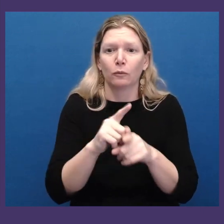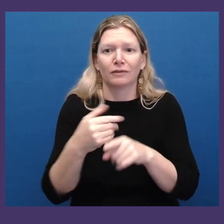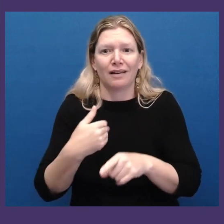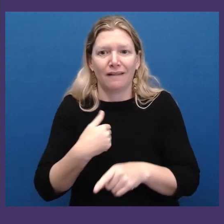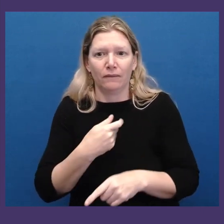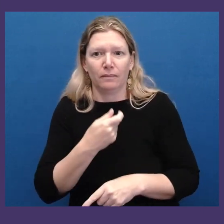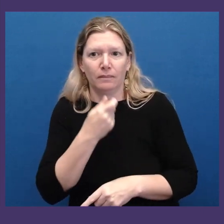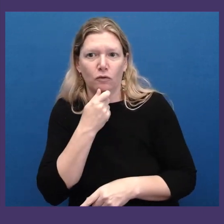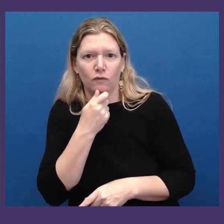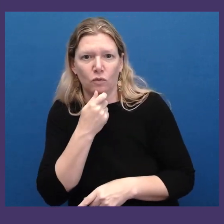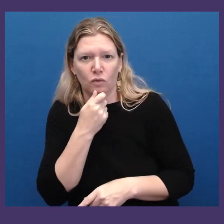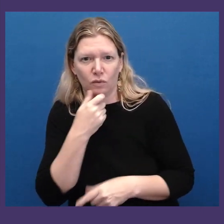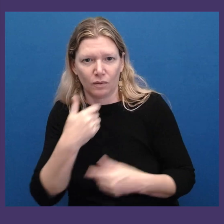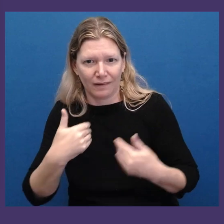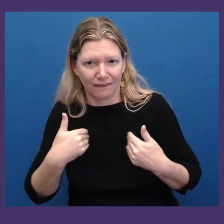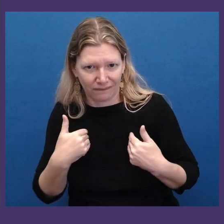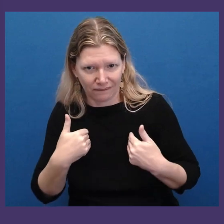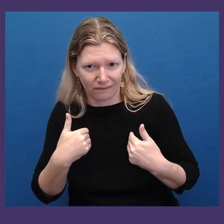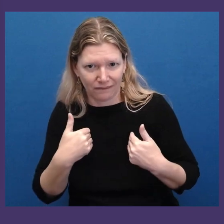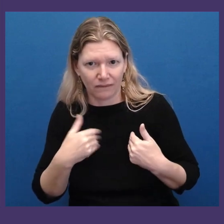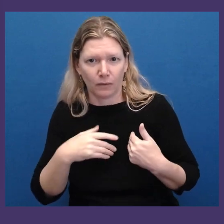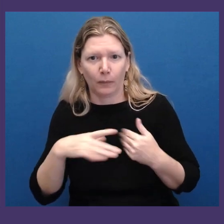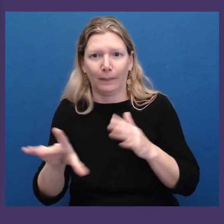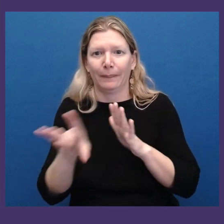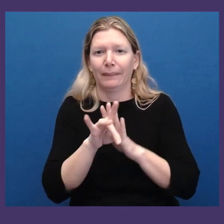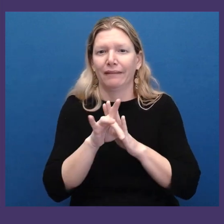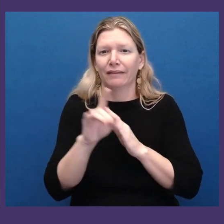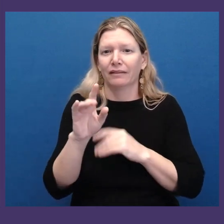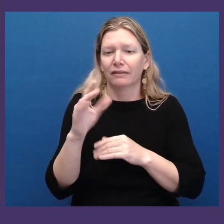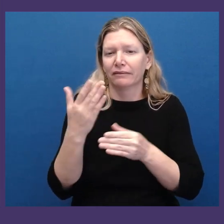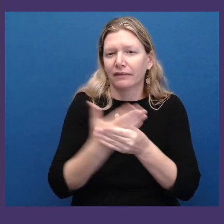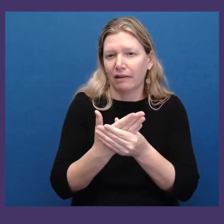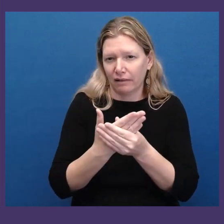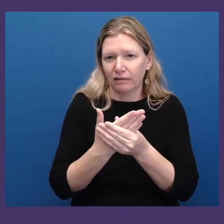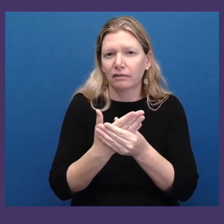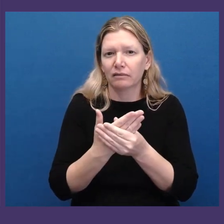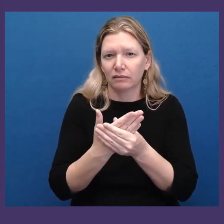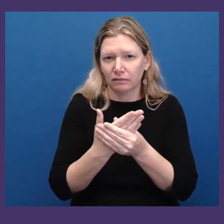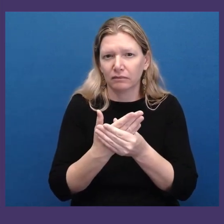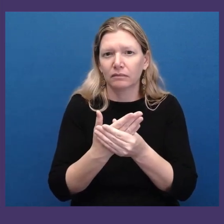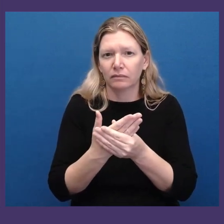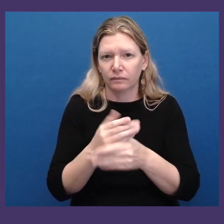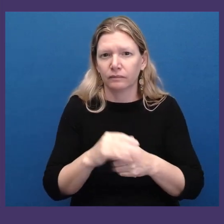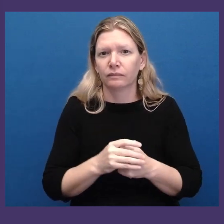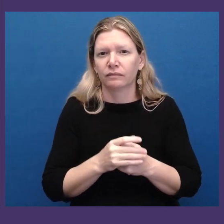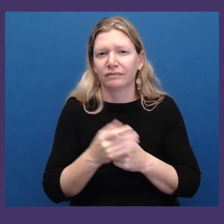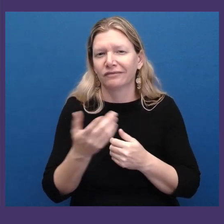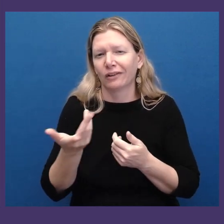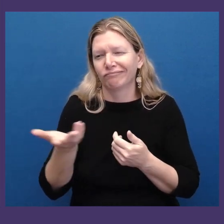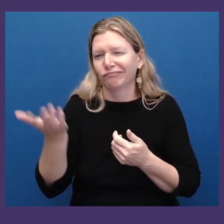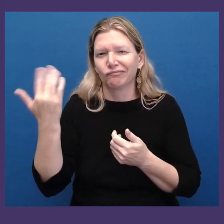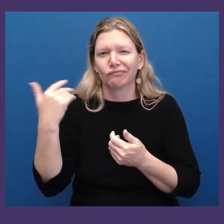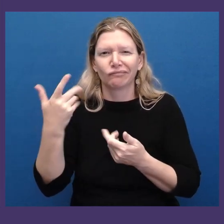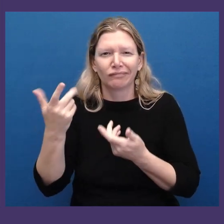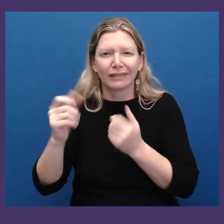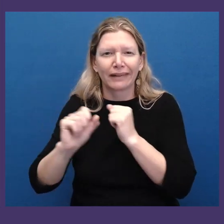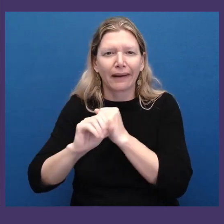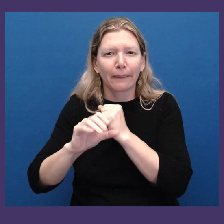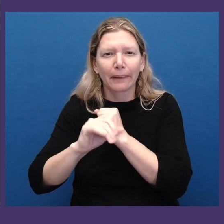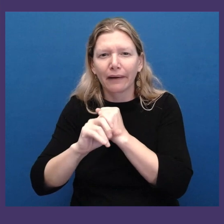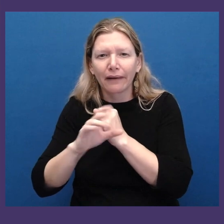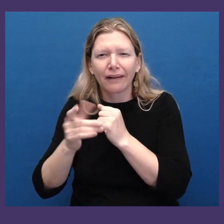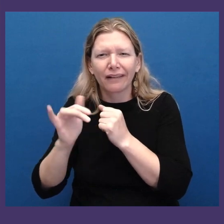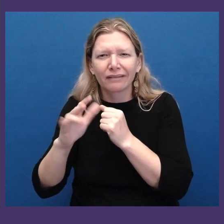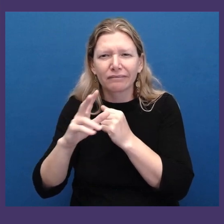going to pick a file. This is from a campaign I did that was 30 days of Parkinson's, where each day I raised another point